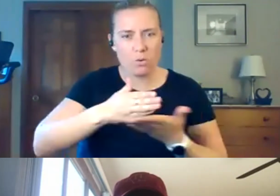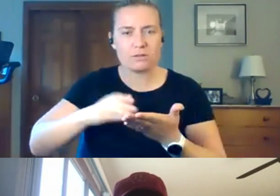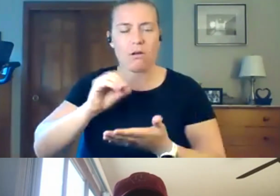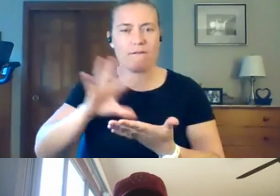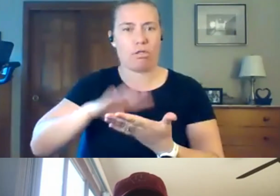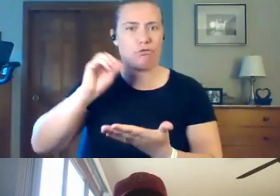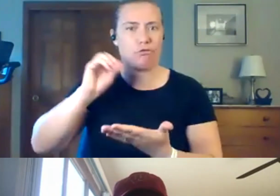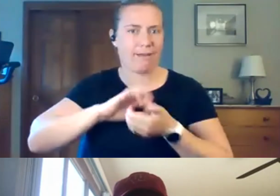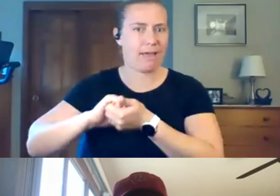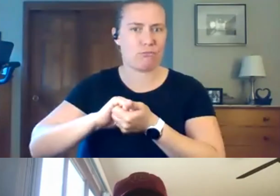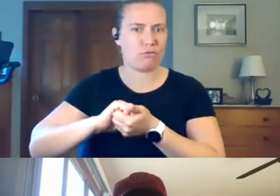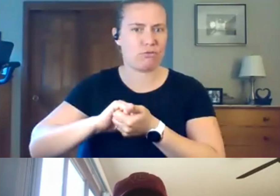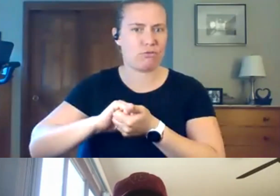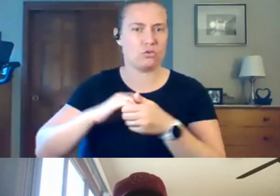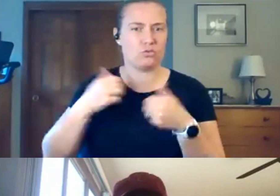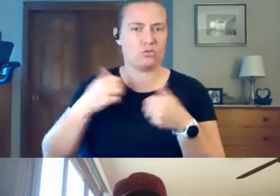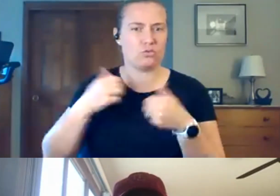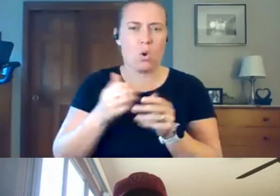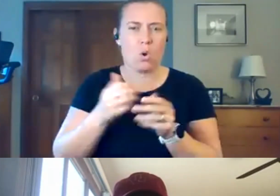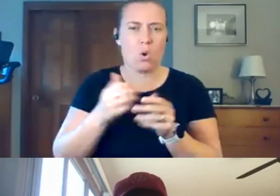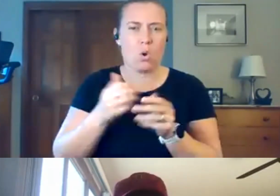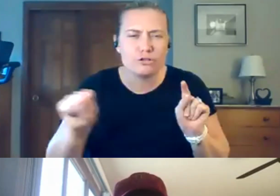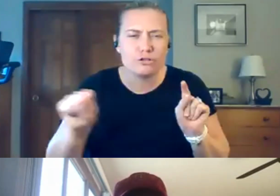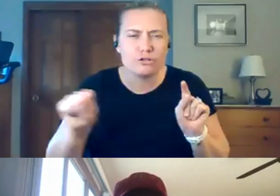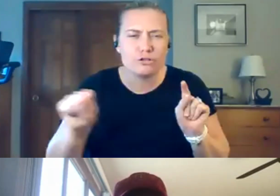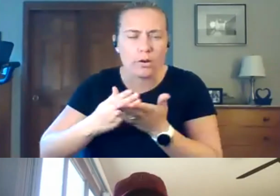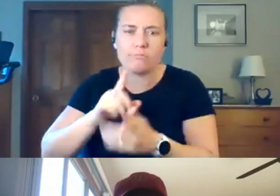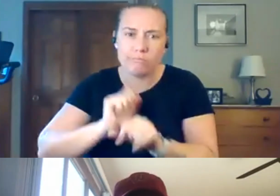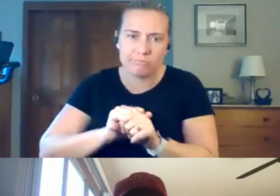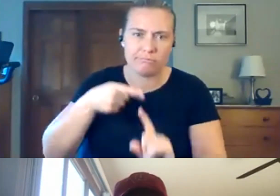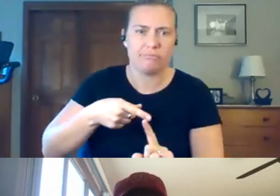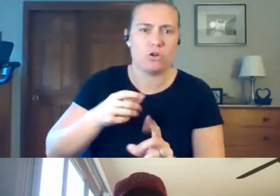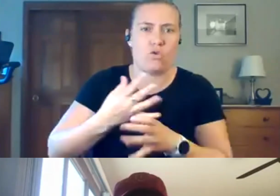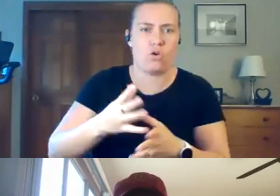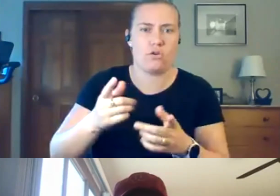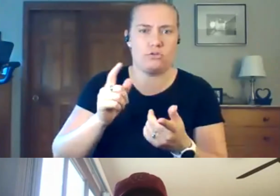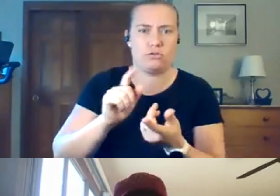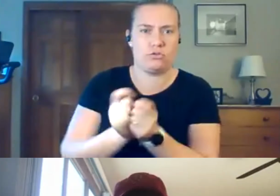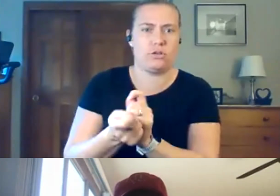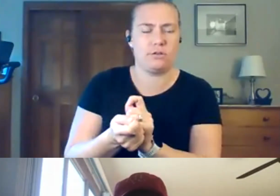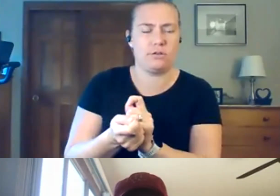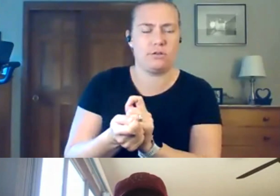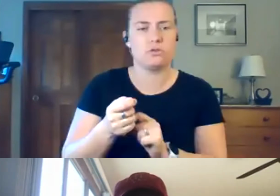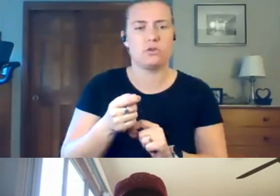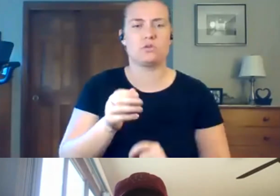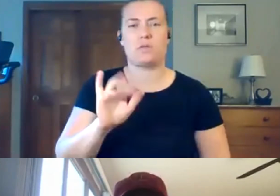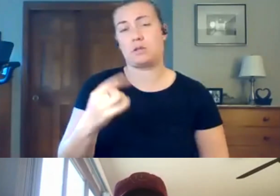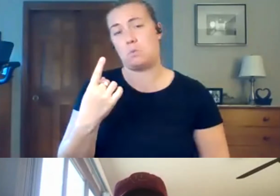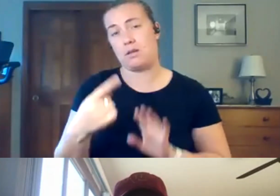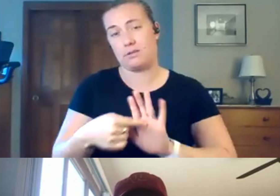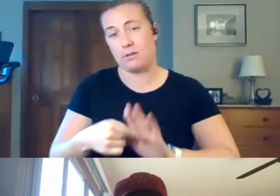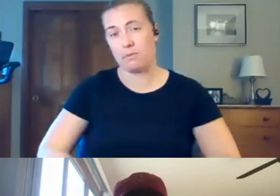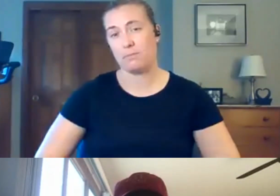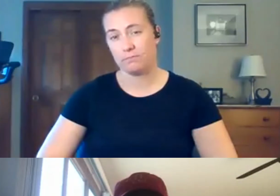really driving the change. So I think variants of factorial designs is one way of doing this within implementation